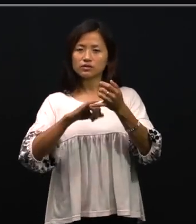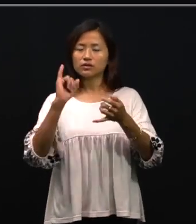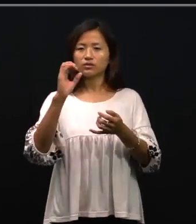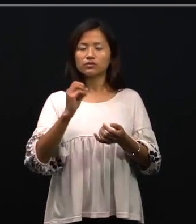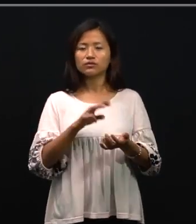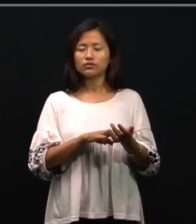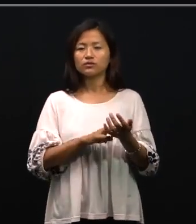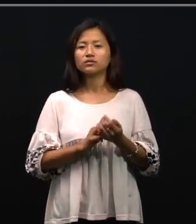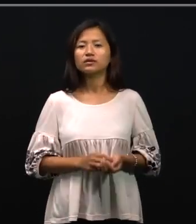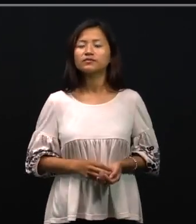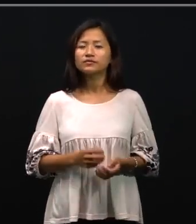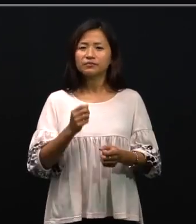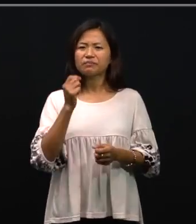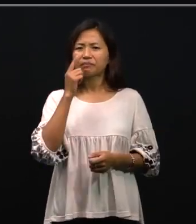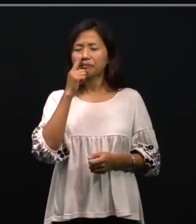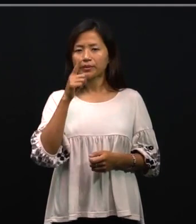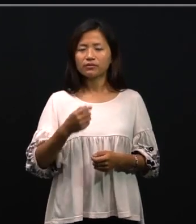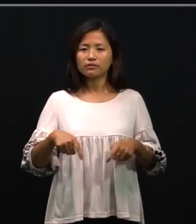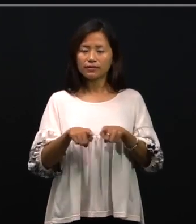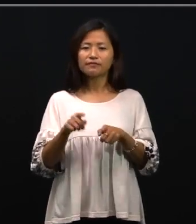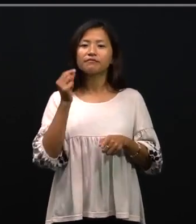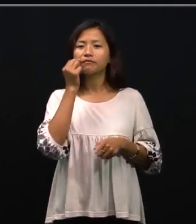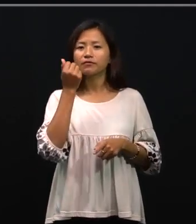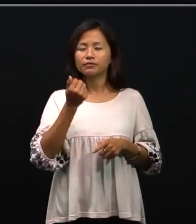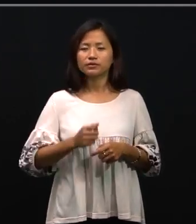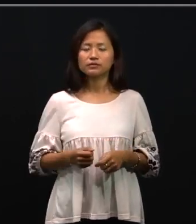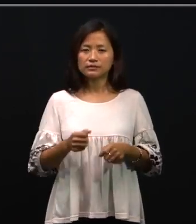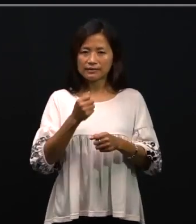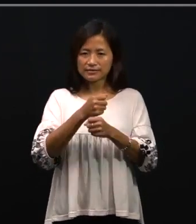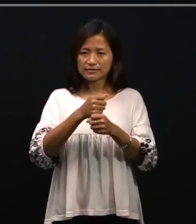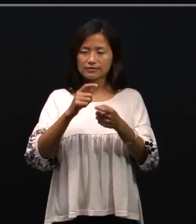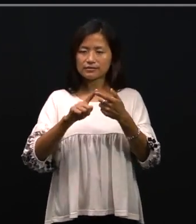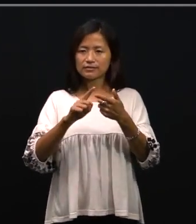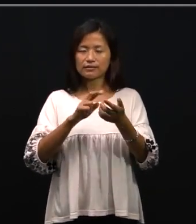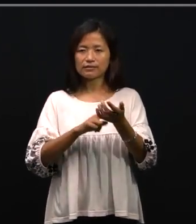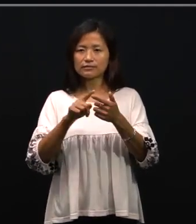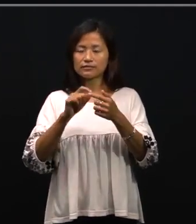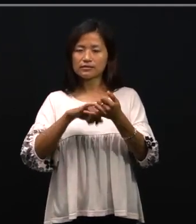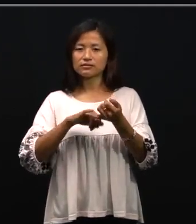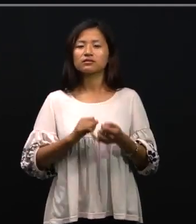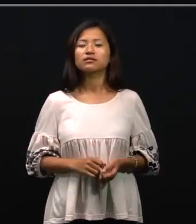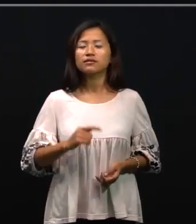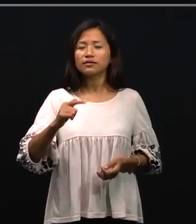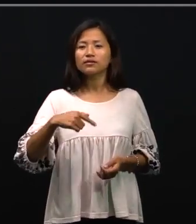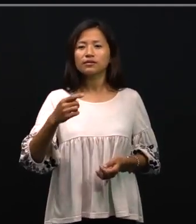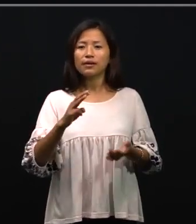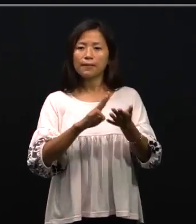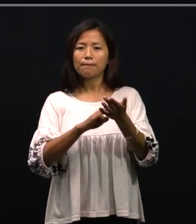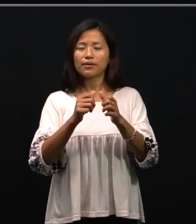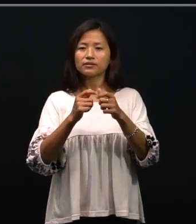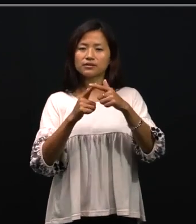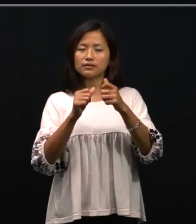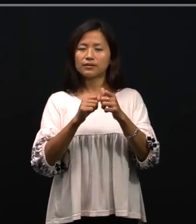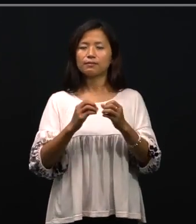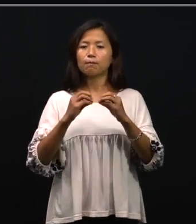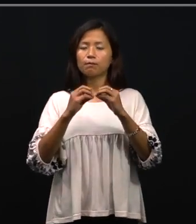and female gametes, egg and the sperm. So the next feature is the metabolism. What